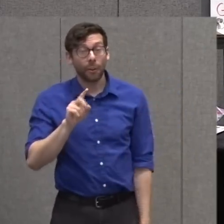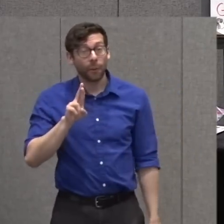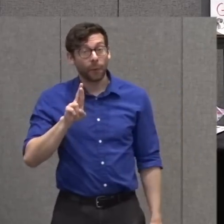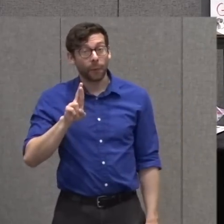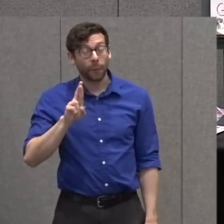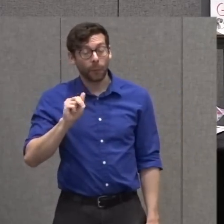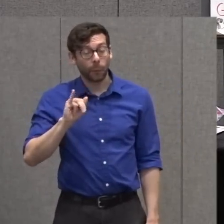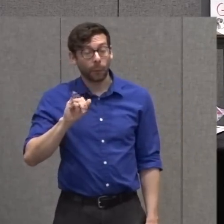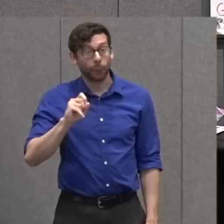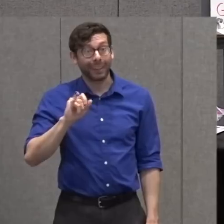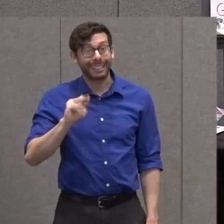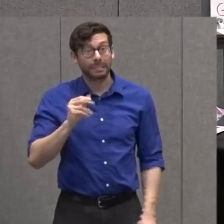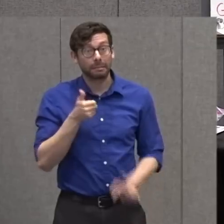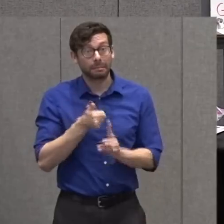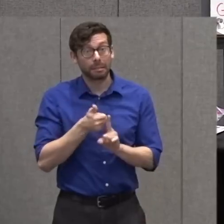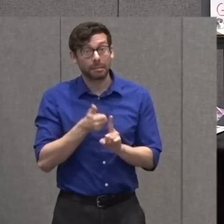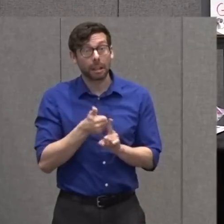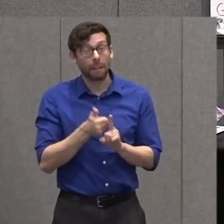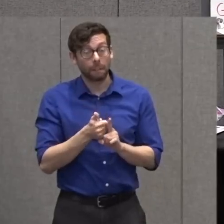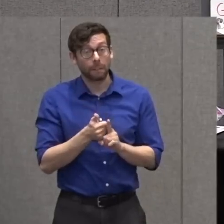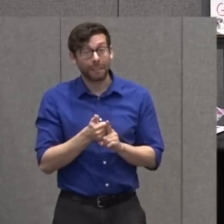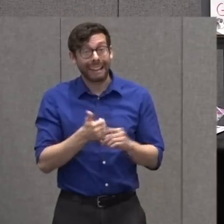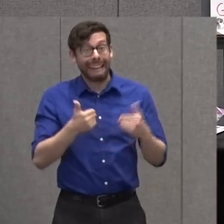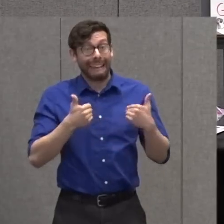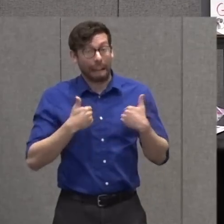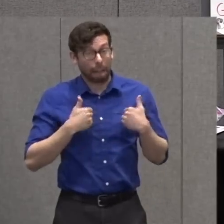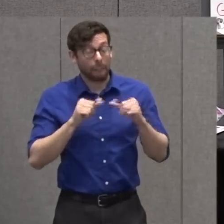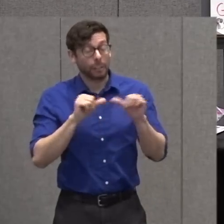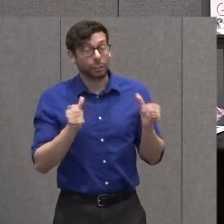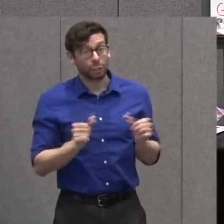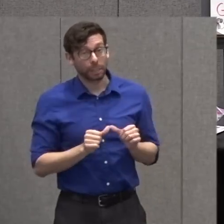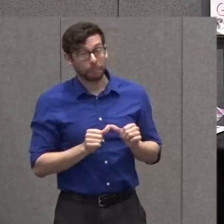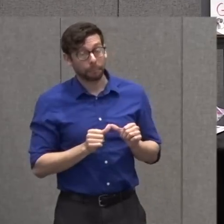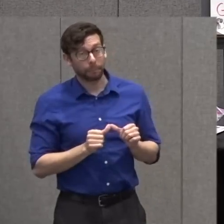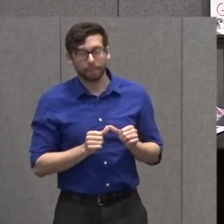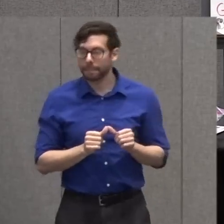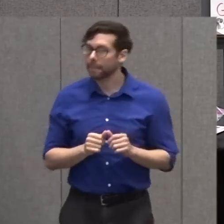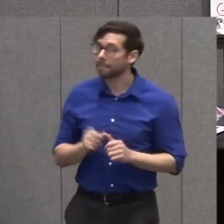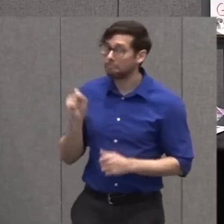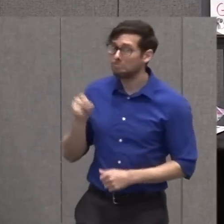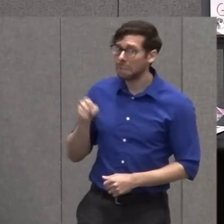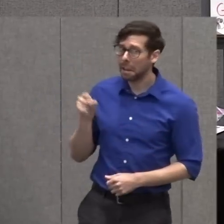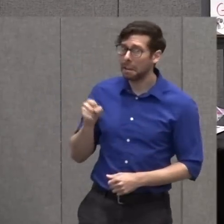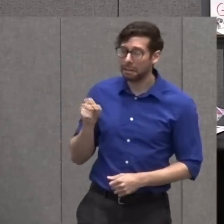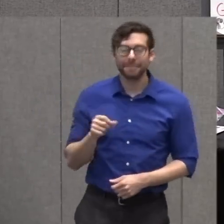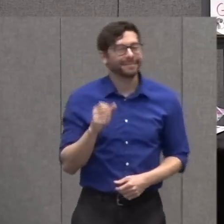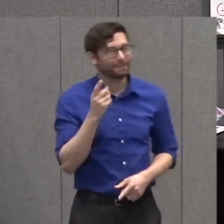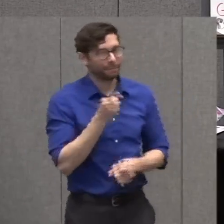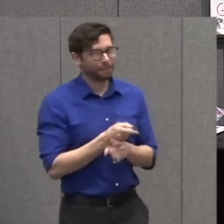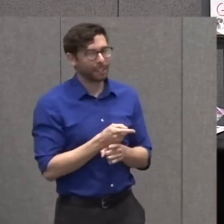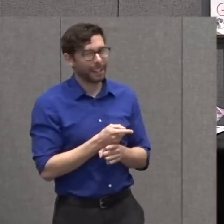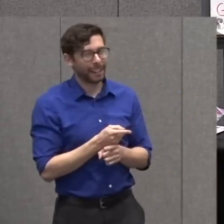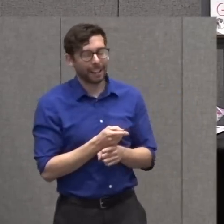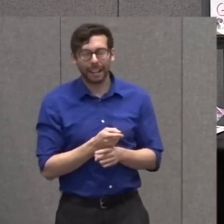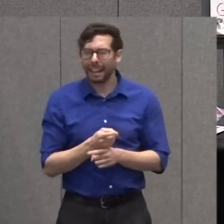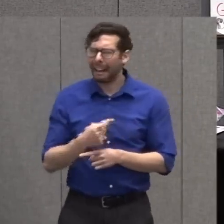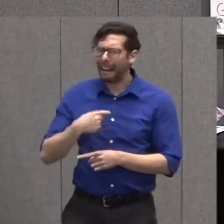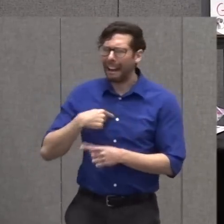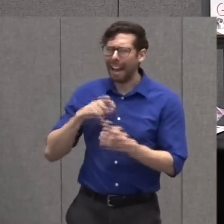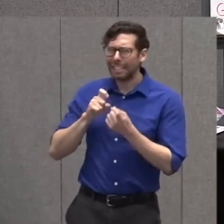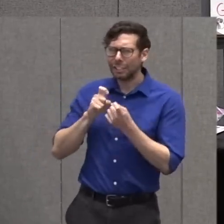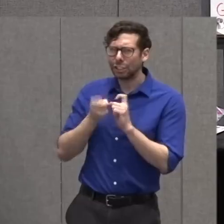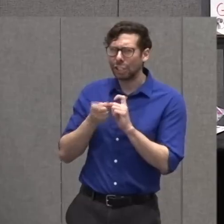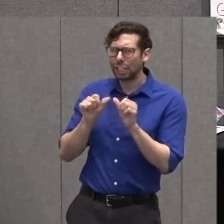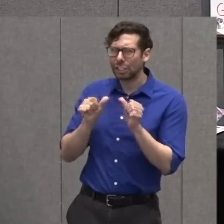have a shape? Well, it does. It does. It does. It I can does. change the shape, but it Kind of, doesn't. sort of,